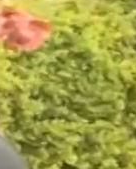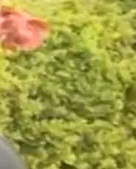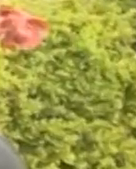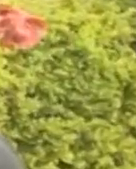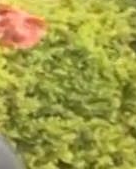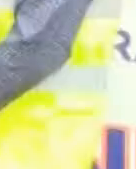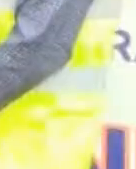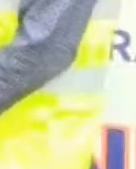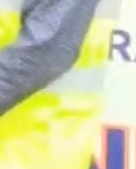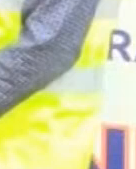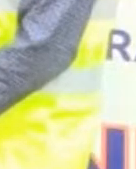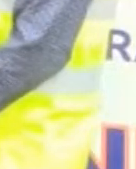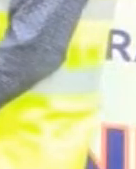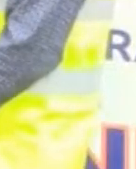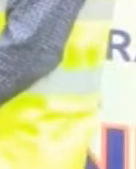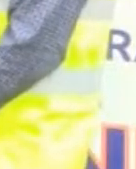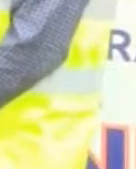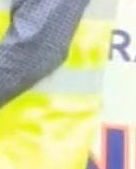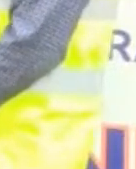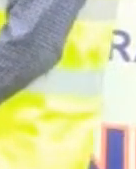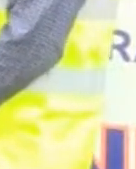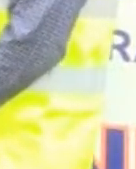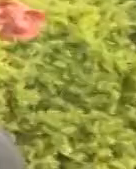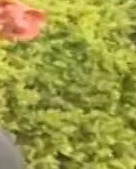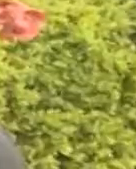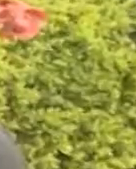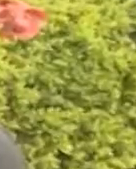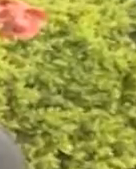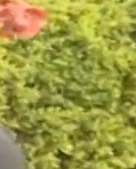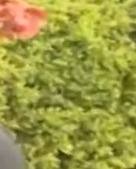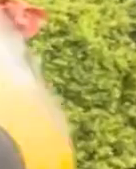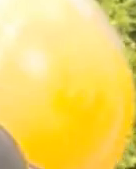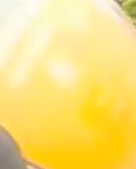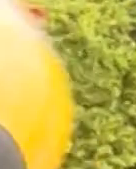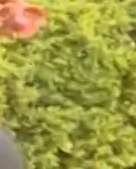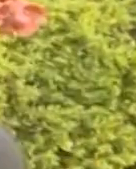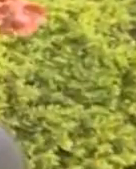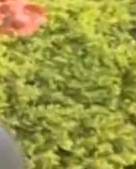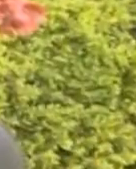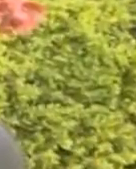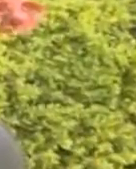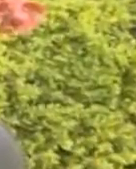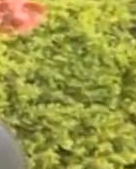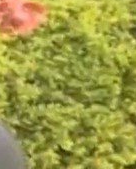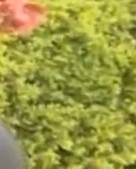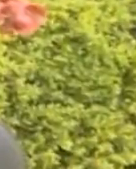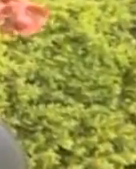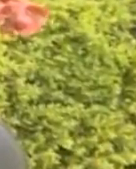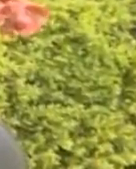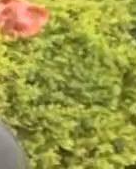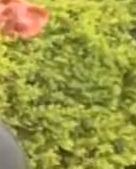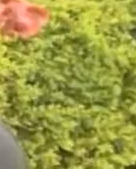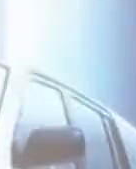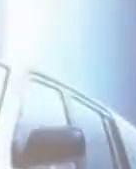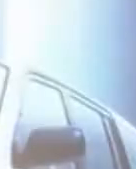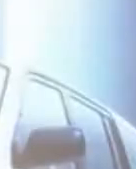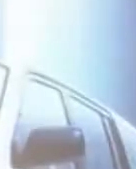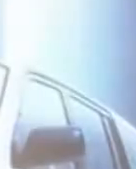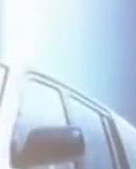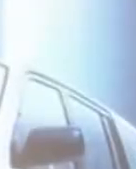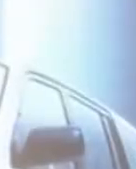Bwana Motiso, pikipiki yako ndio hii. Uko shwani yangu. Hii pikipiki ni unakumbuka uniekelea the lowest unique bid yako ilikuwa